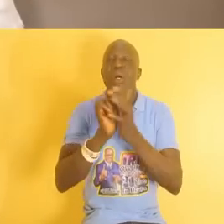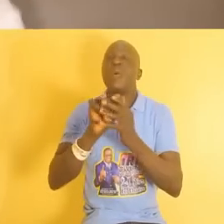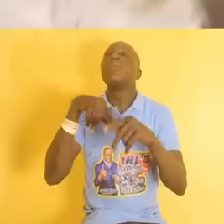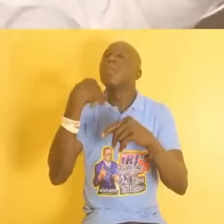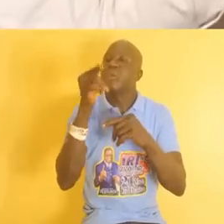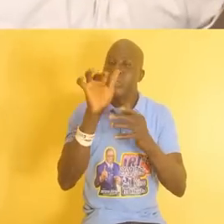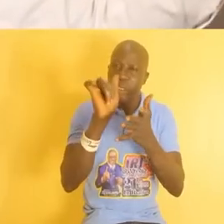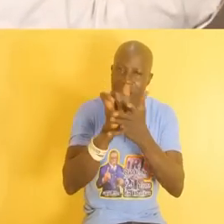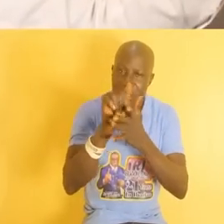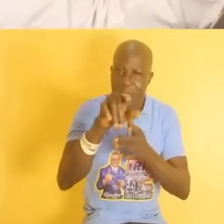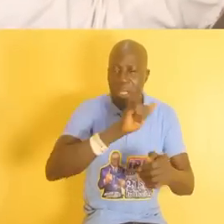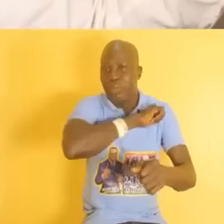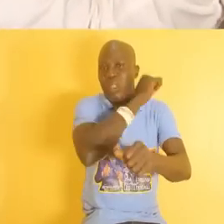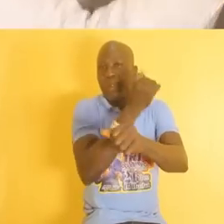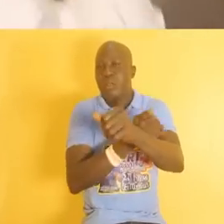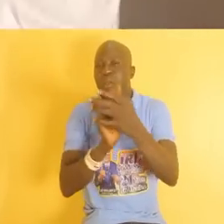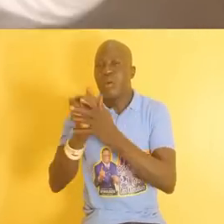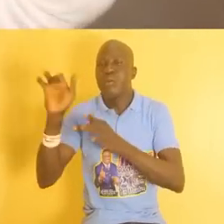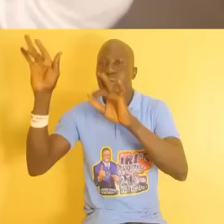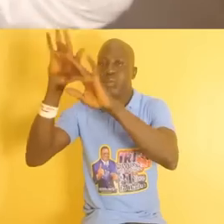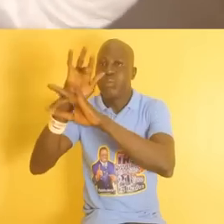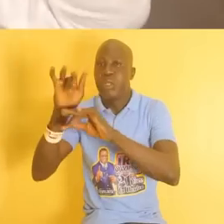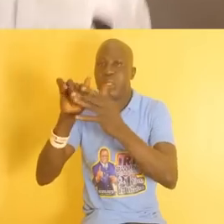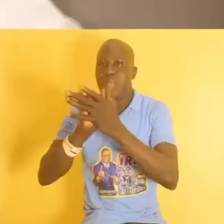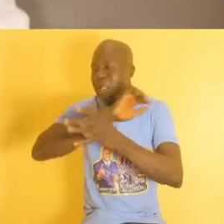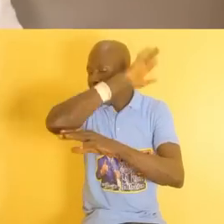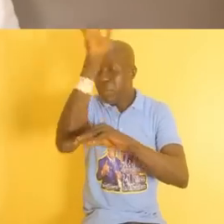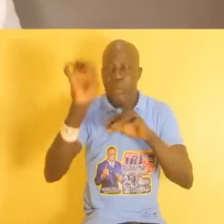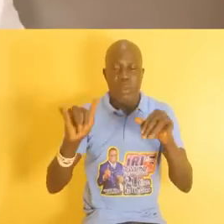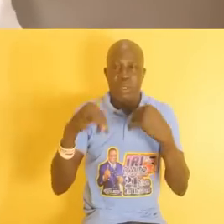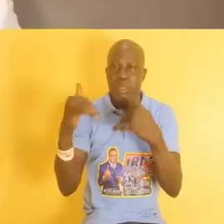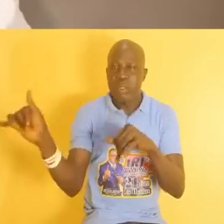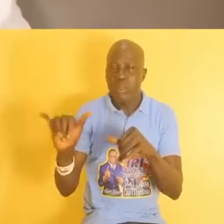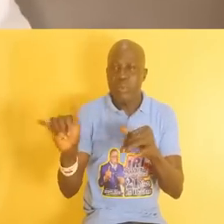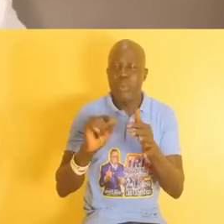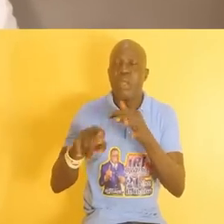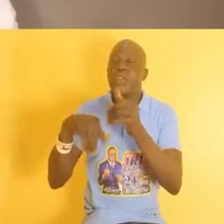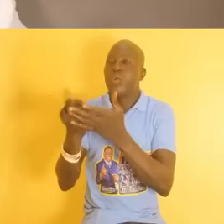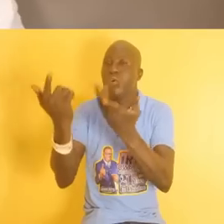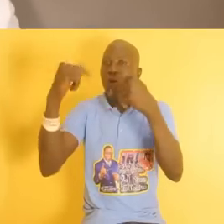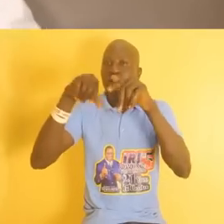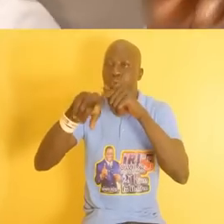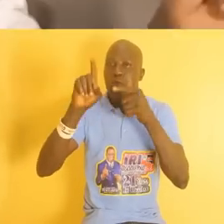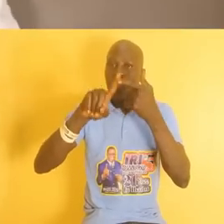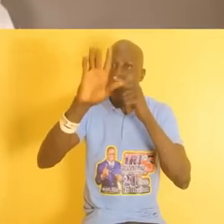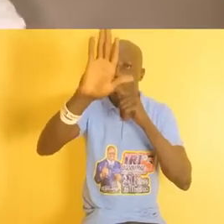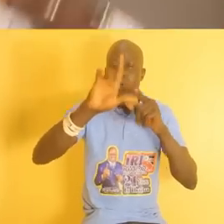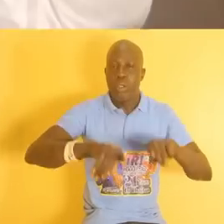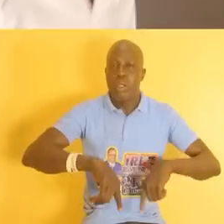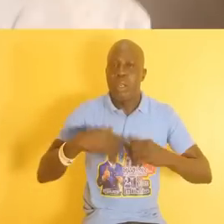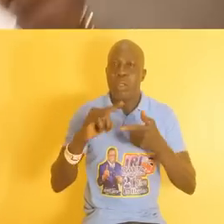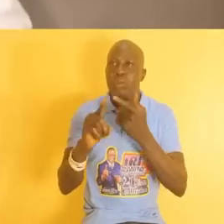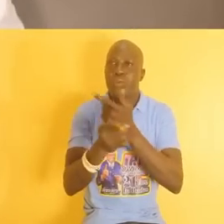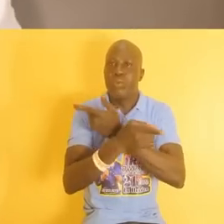prayer. That I say, I know authority of mercy, hey, the one that is incomparable, come to your life.